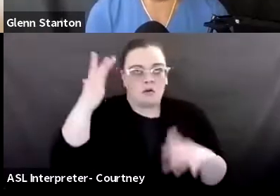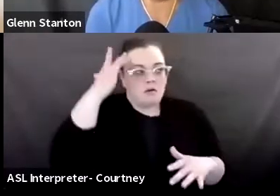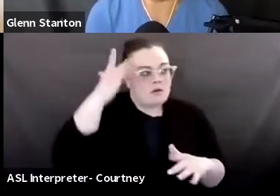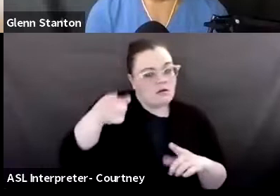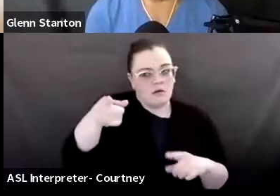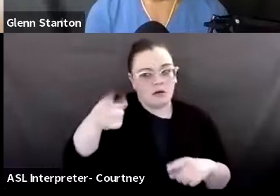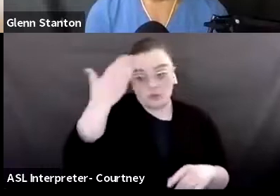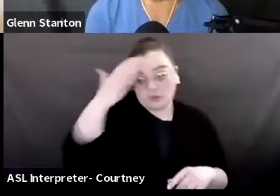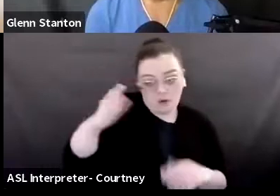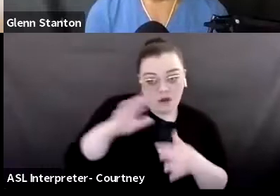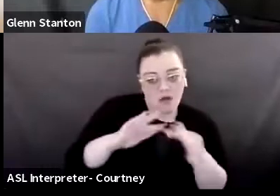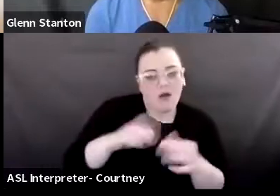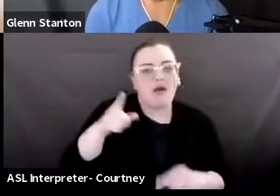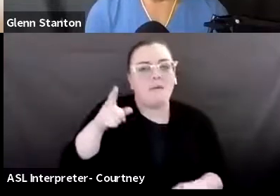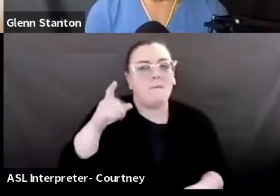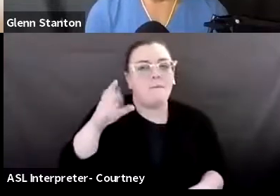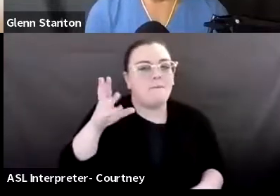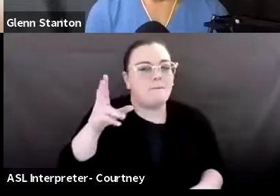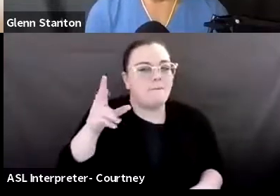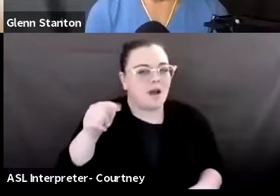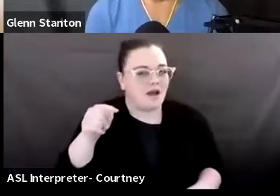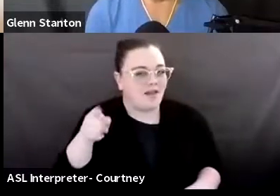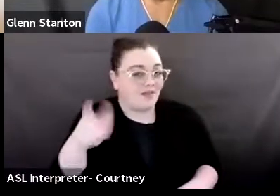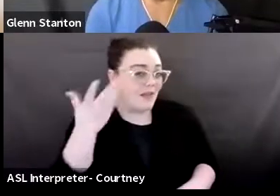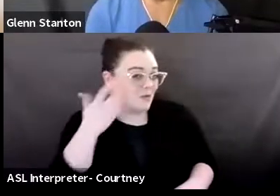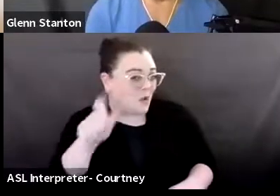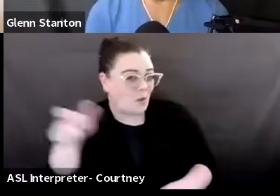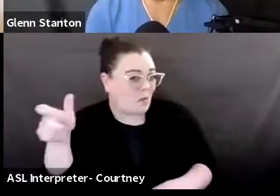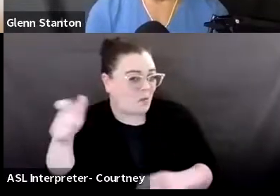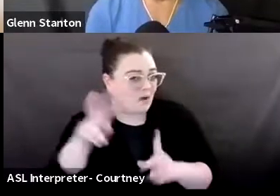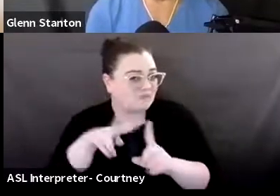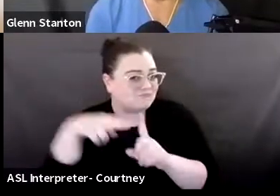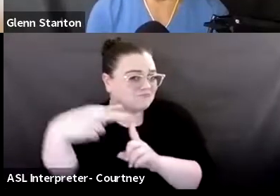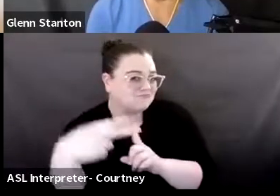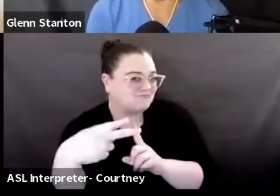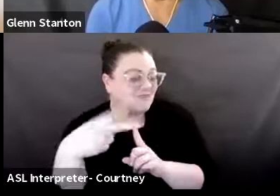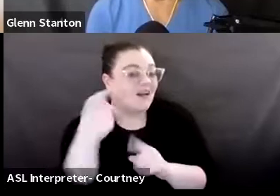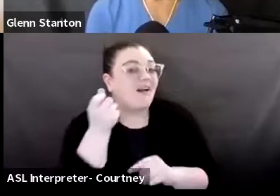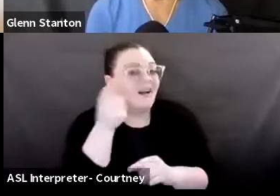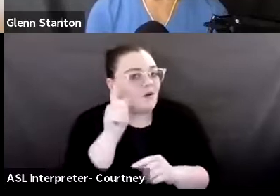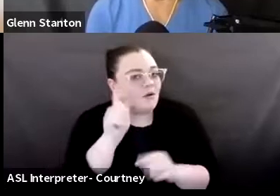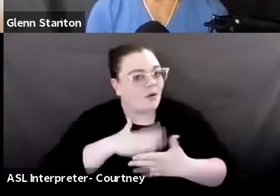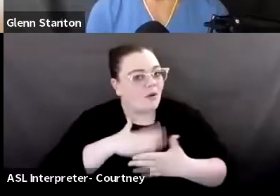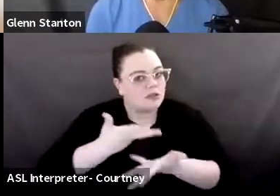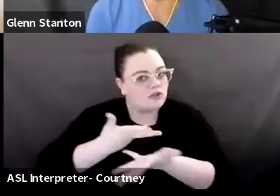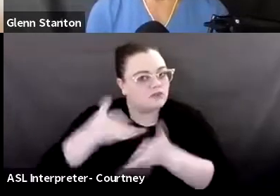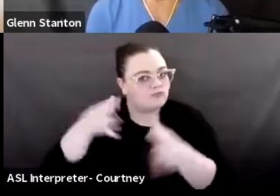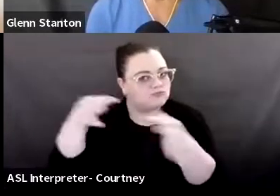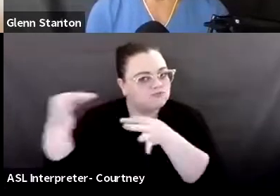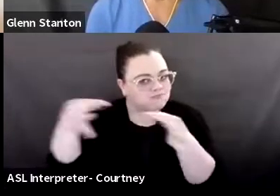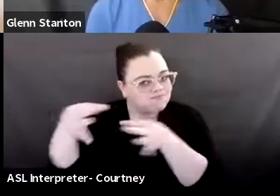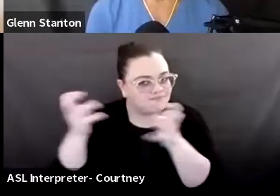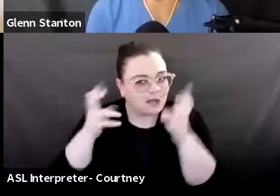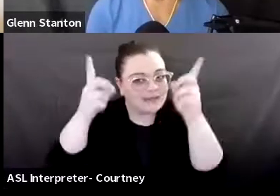knowing what, knowing better, and then not being willing to help them to become better. So I